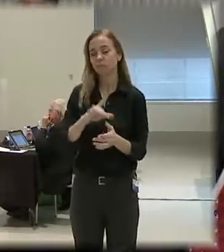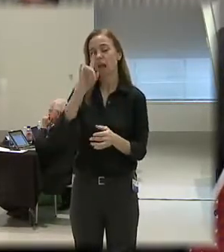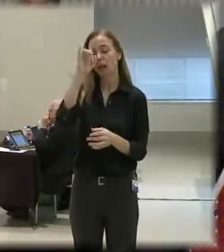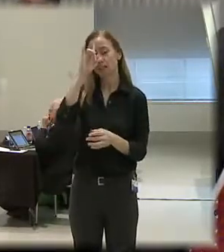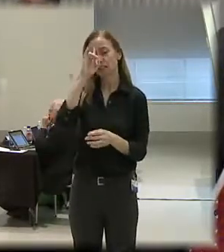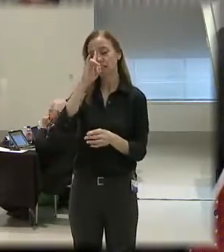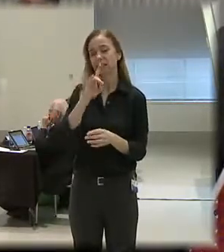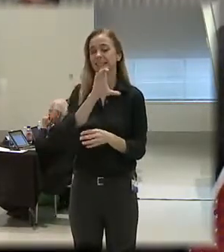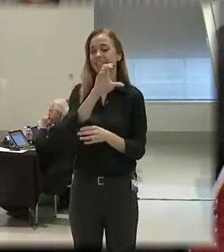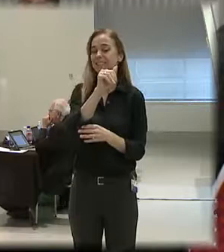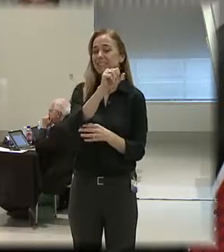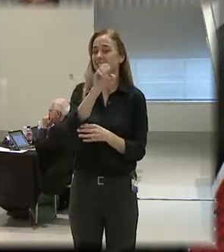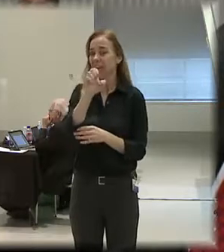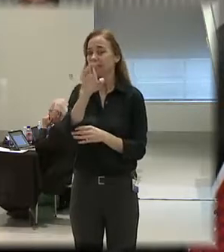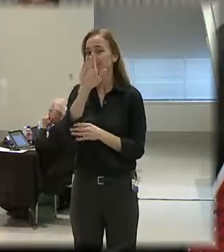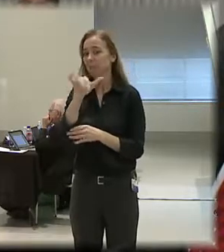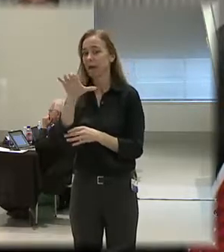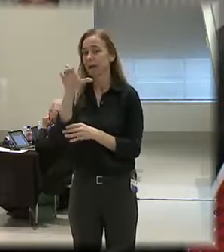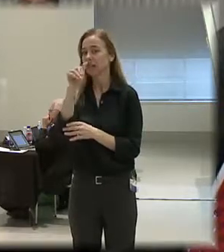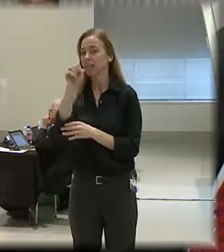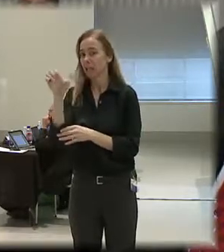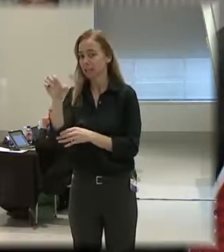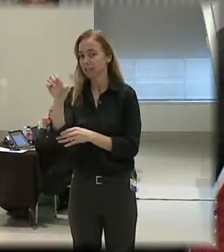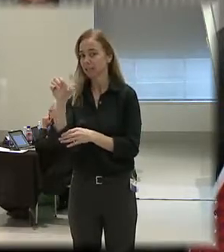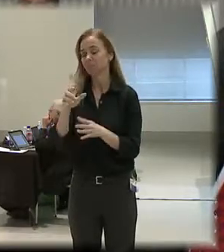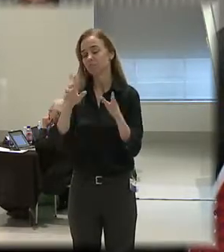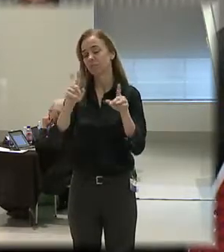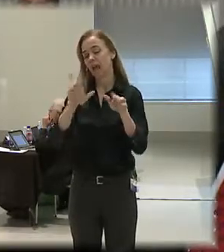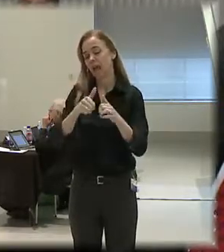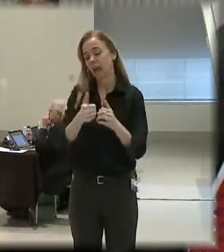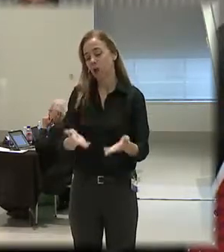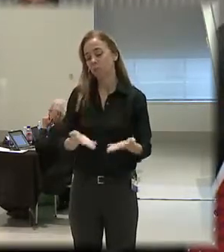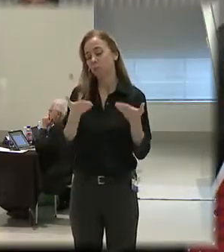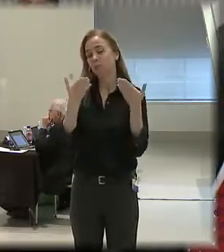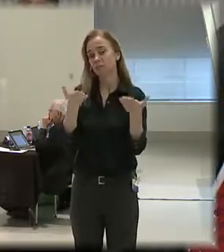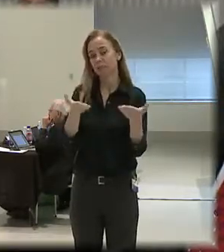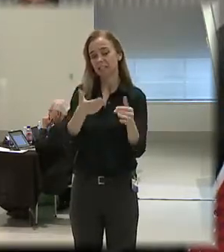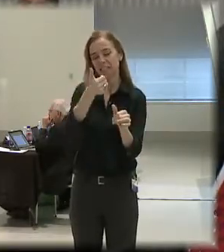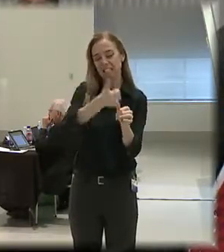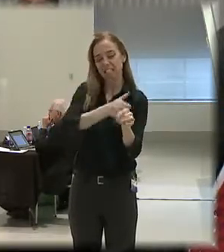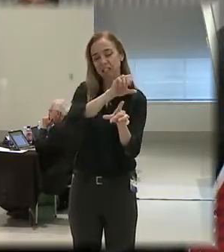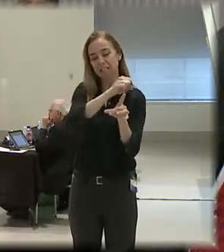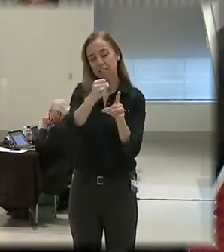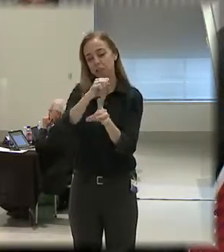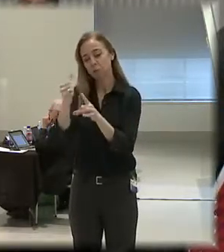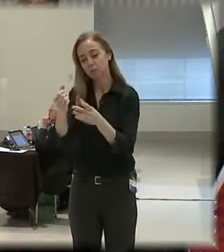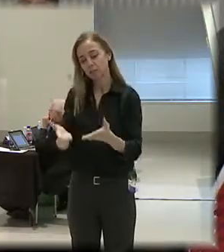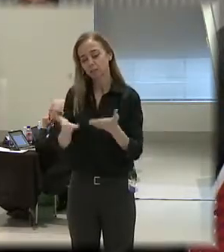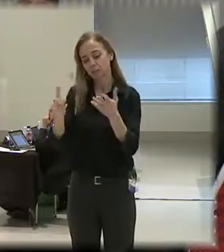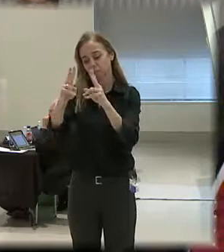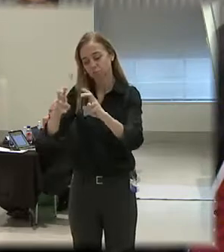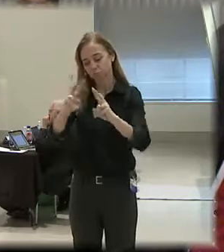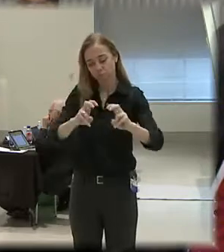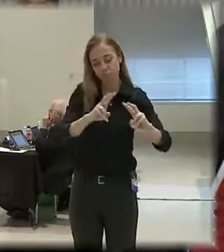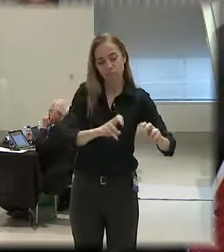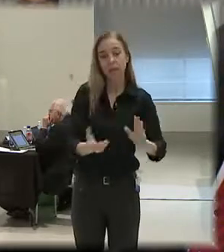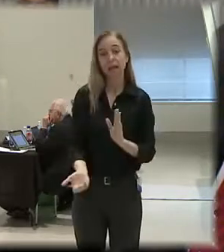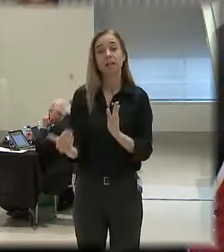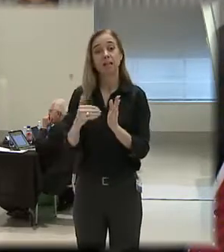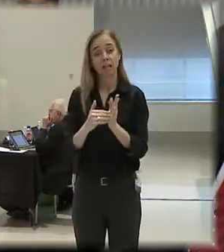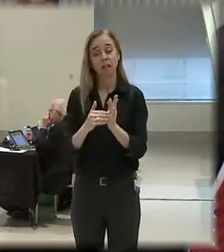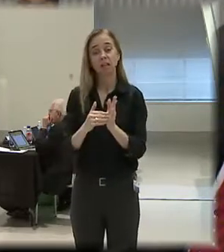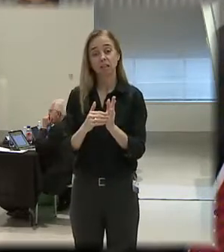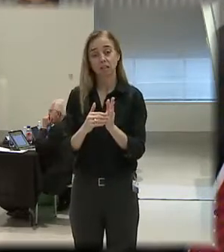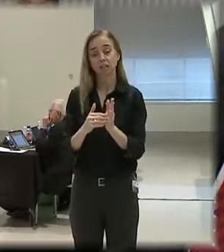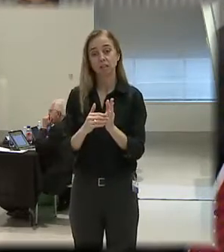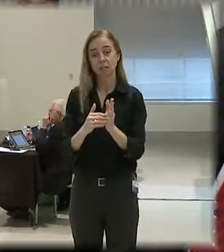a case-by-case basis as it is presented to the investigators at hand. And once again,